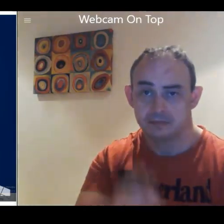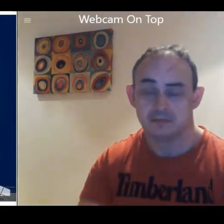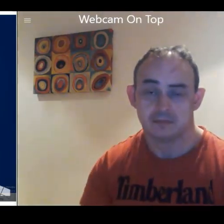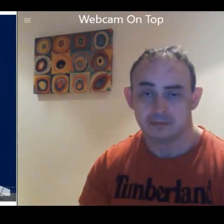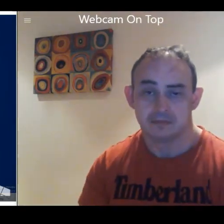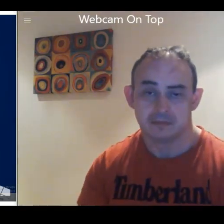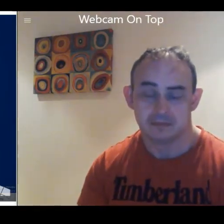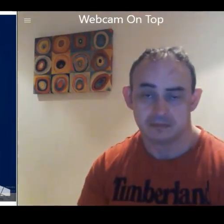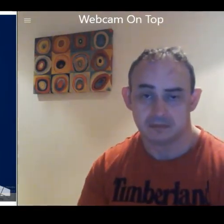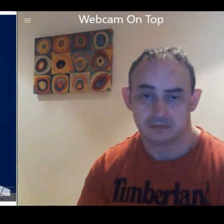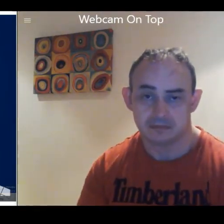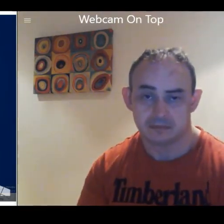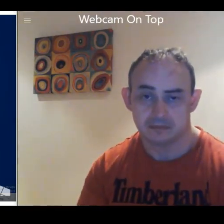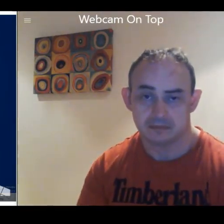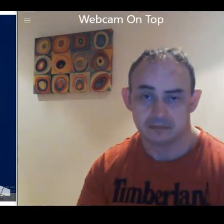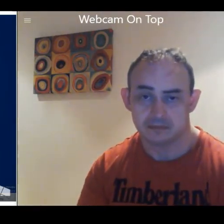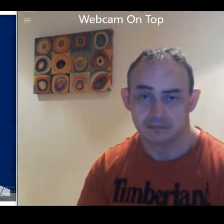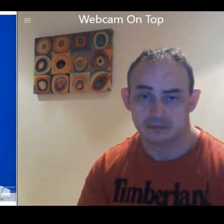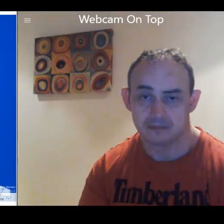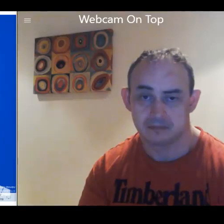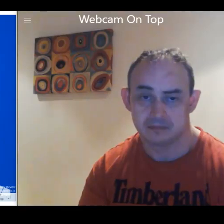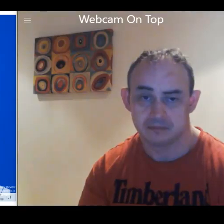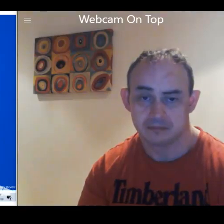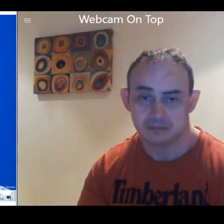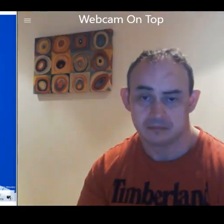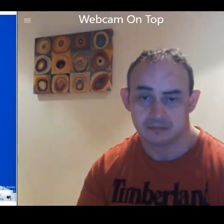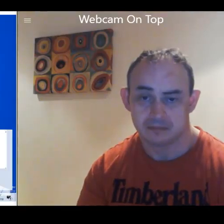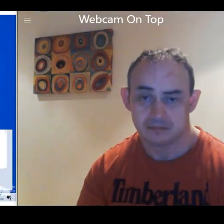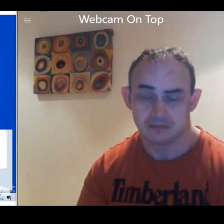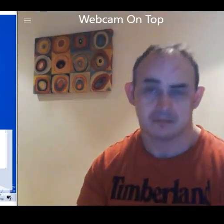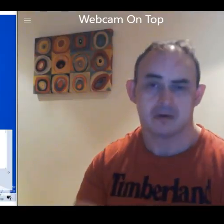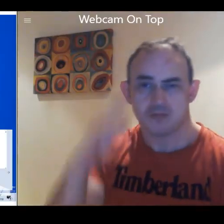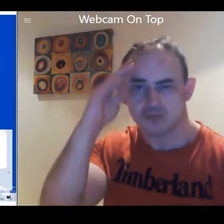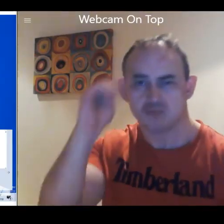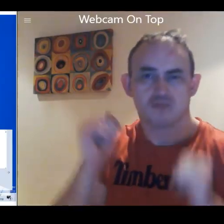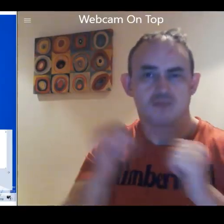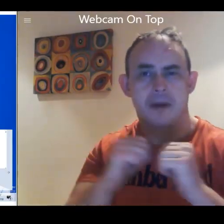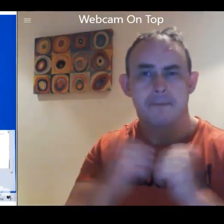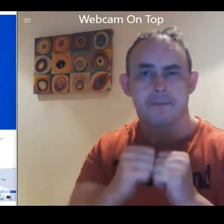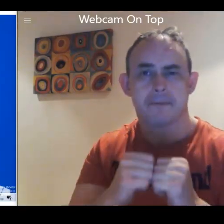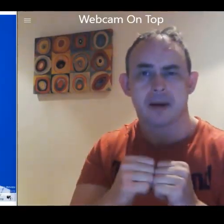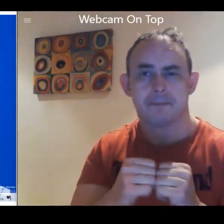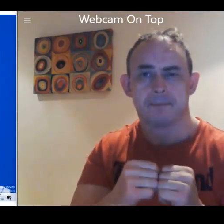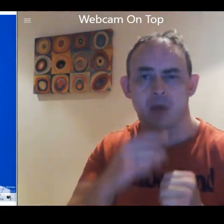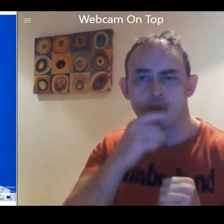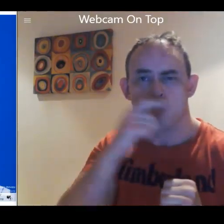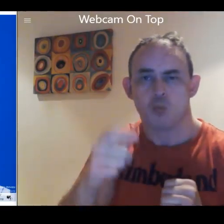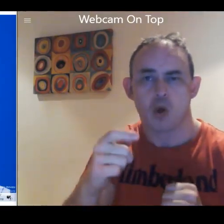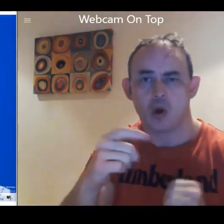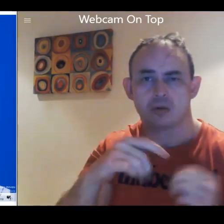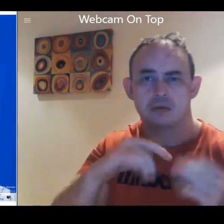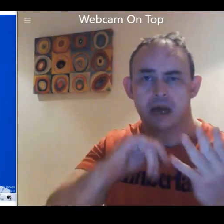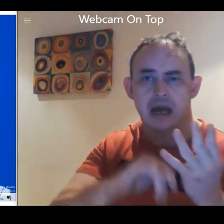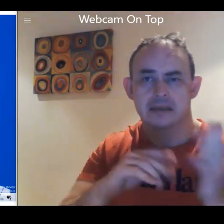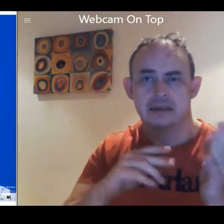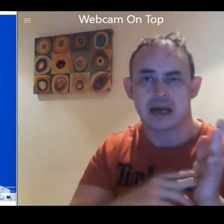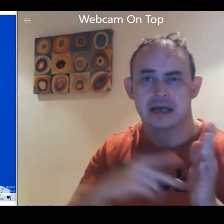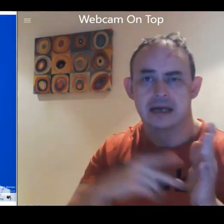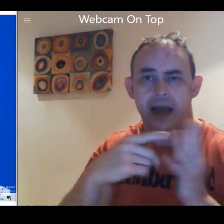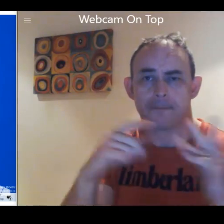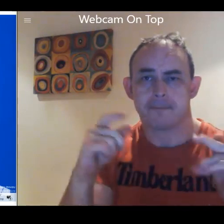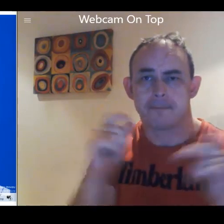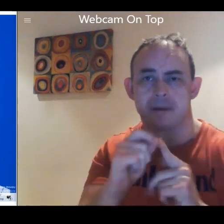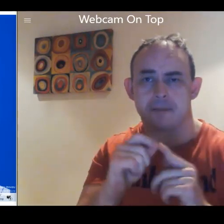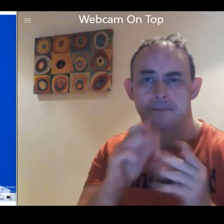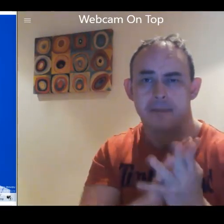the exact pixel where the window ends and begins, it will just automatically do it for you. Jumping into settings, let's take a look